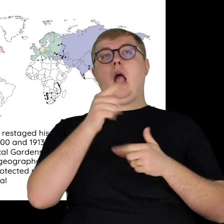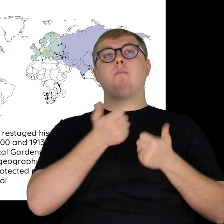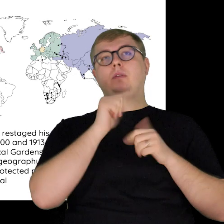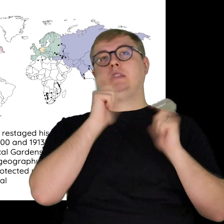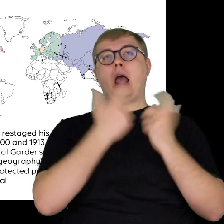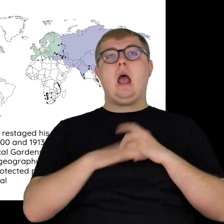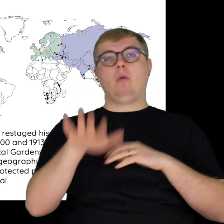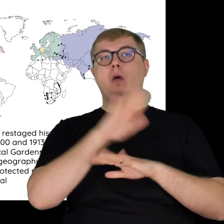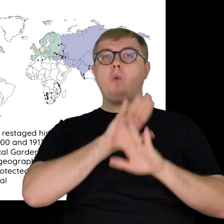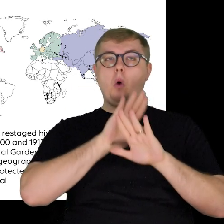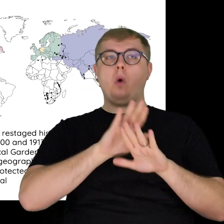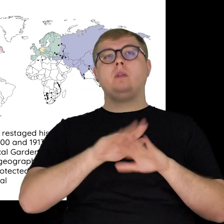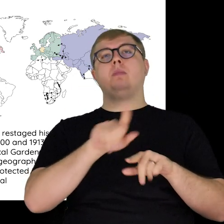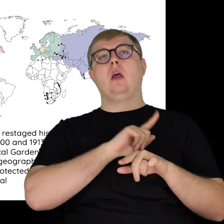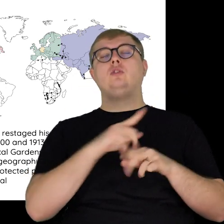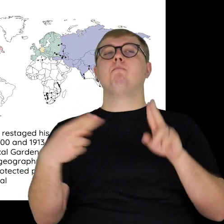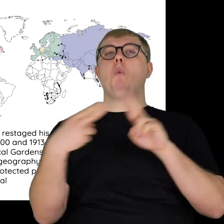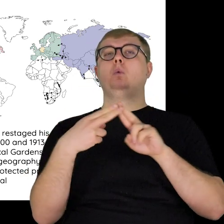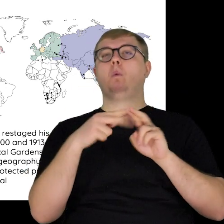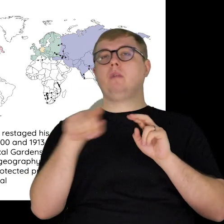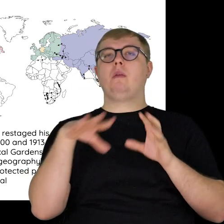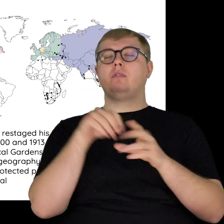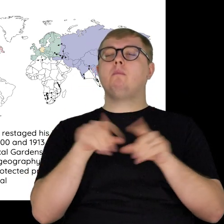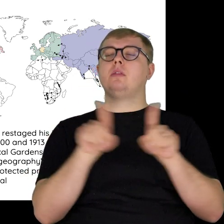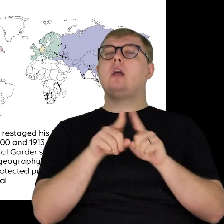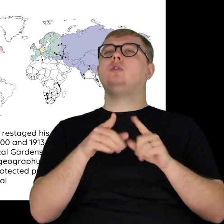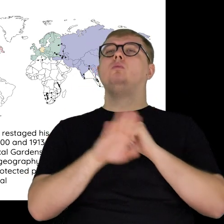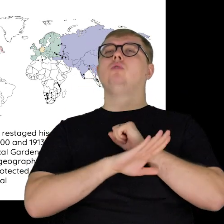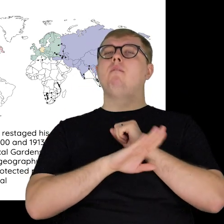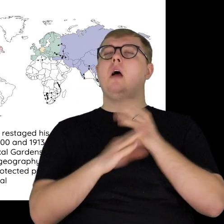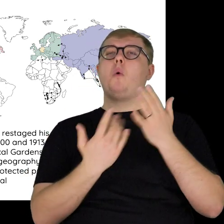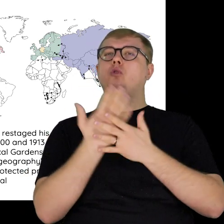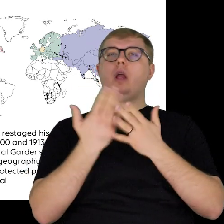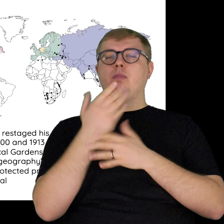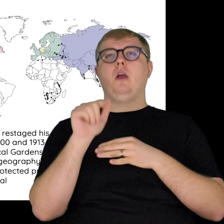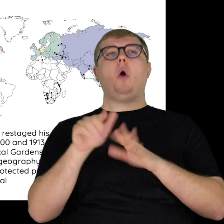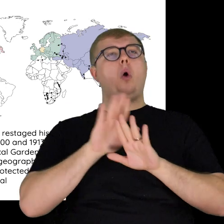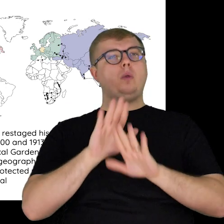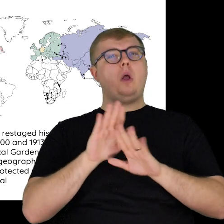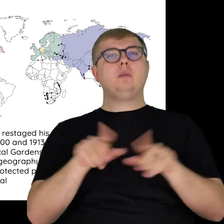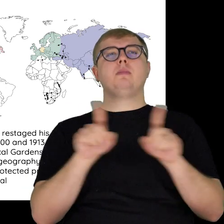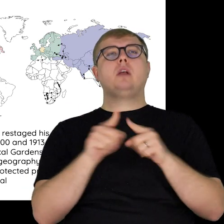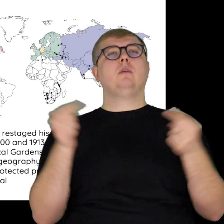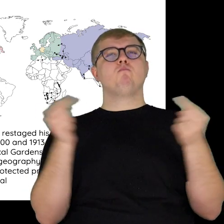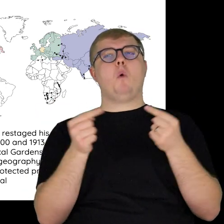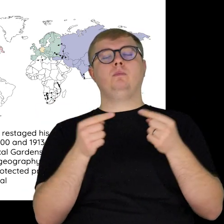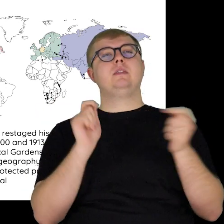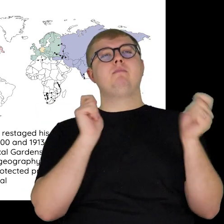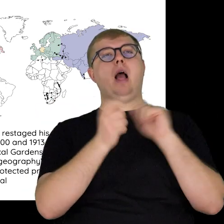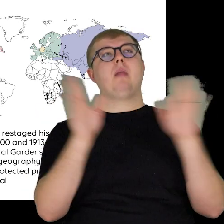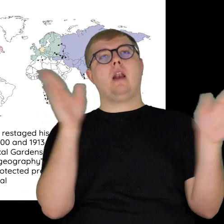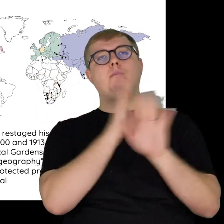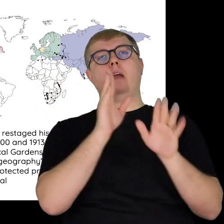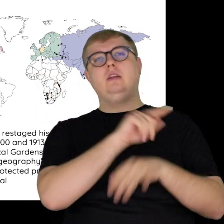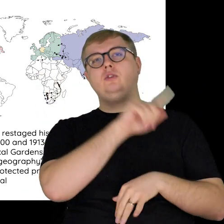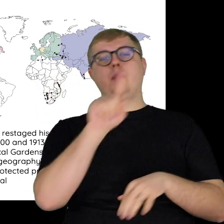views should all be protected. But this is somehow sits in contrast to, let's say, what's happening with climate change, where temperatures are changing, they're